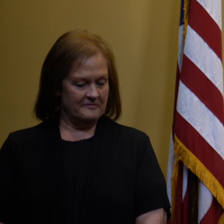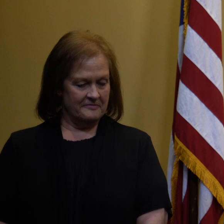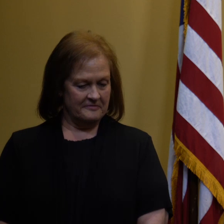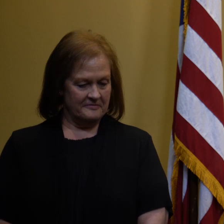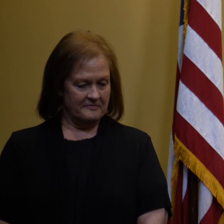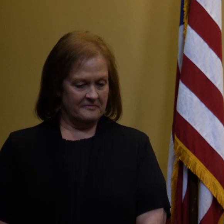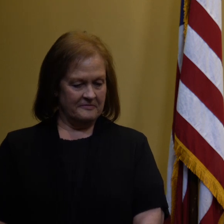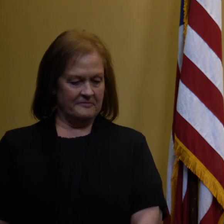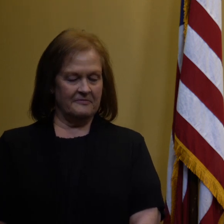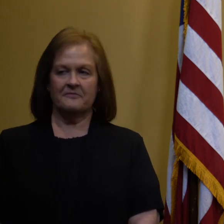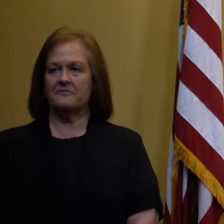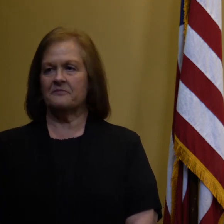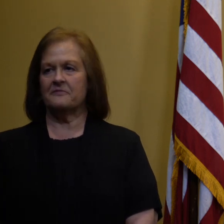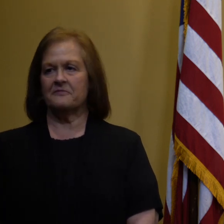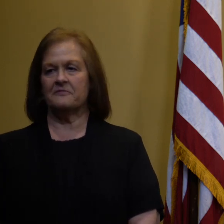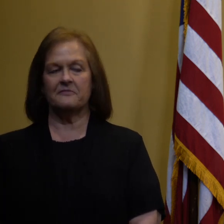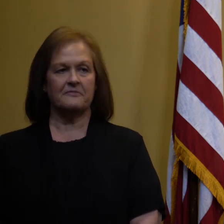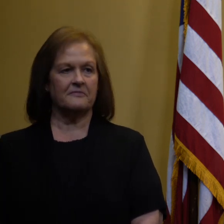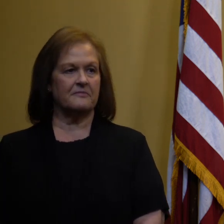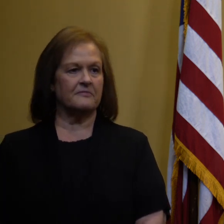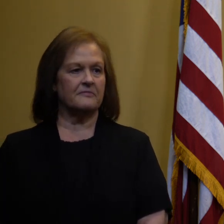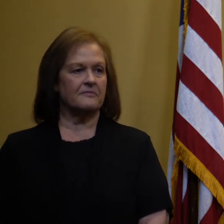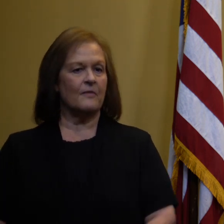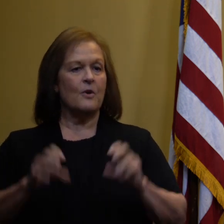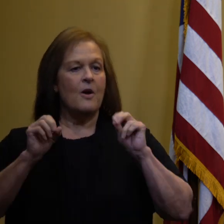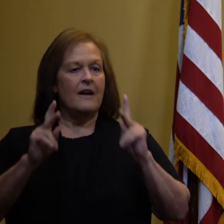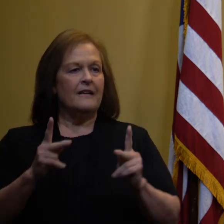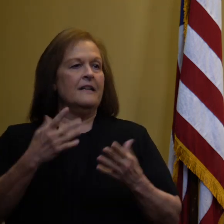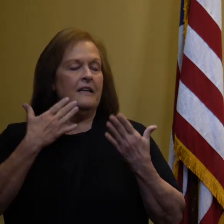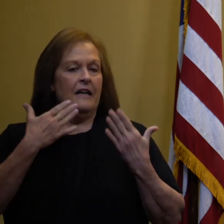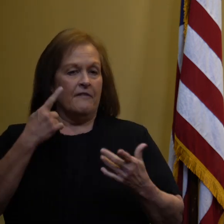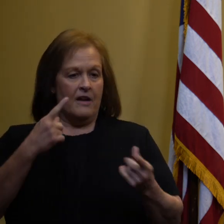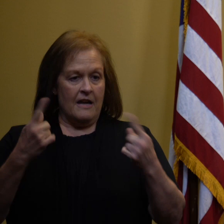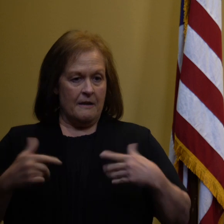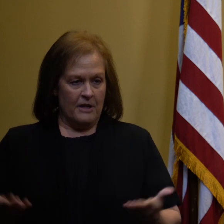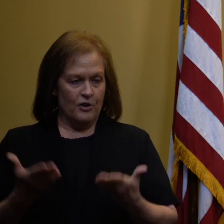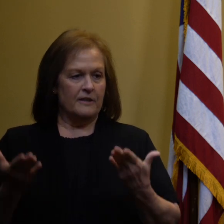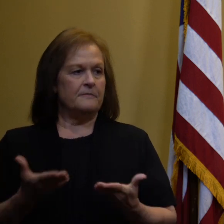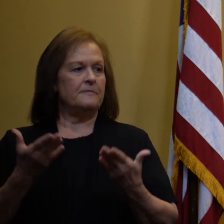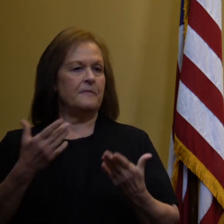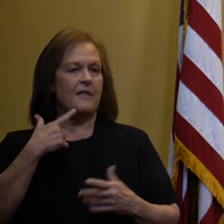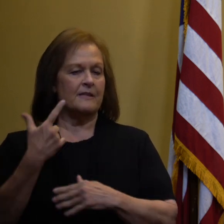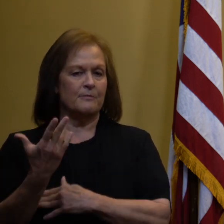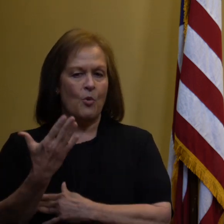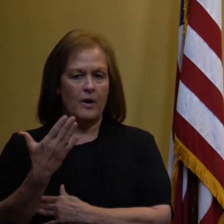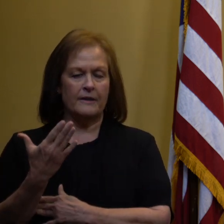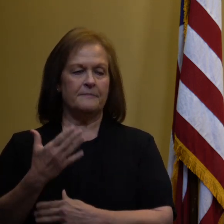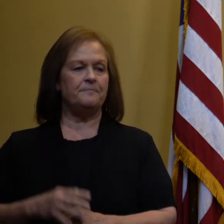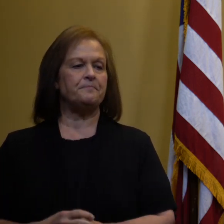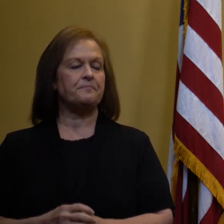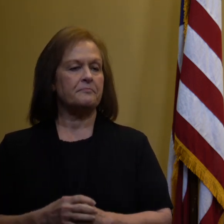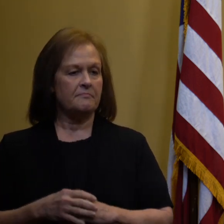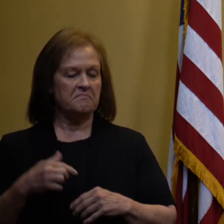here. Yes. All right, well, thank you again for being here this morning, keeping